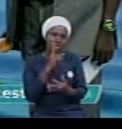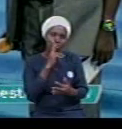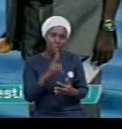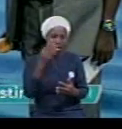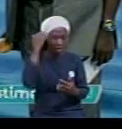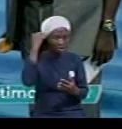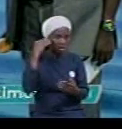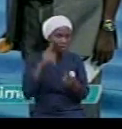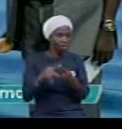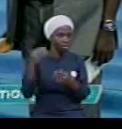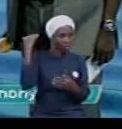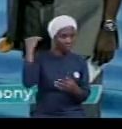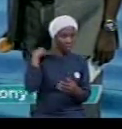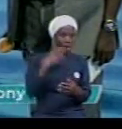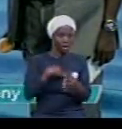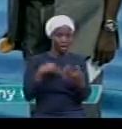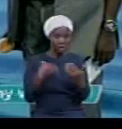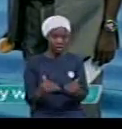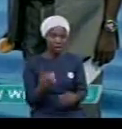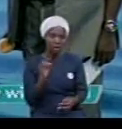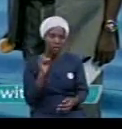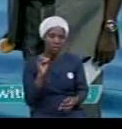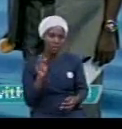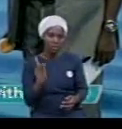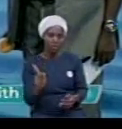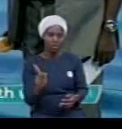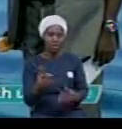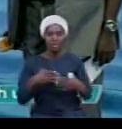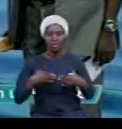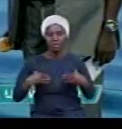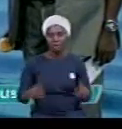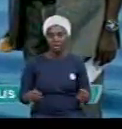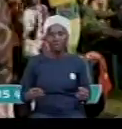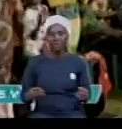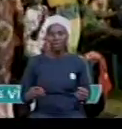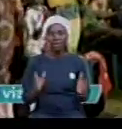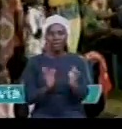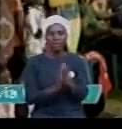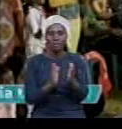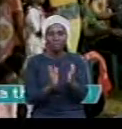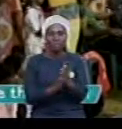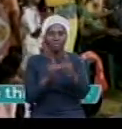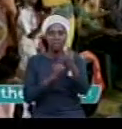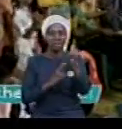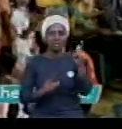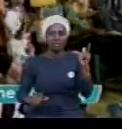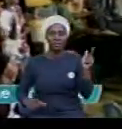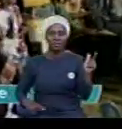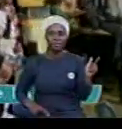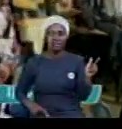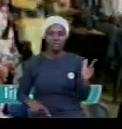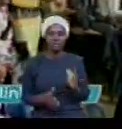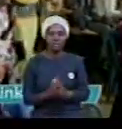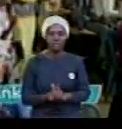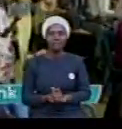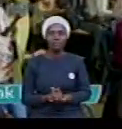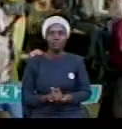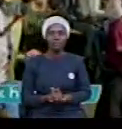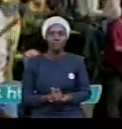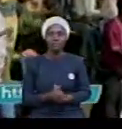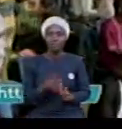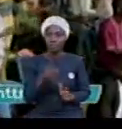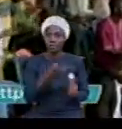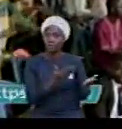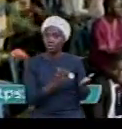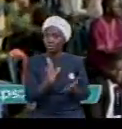okay. 10 years problem disappeared. Praise the Lord. You brought your own problem